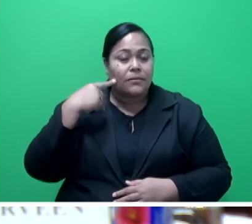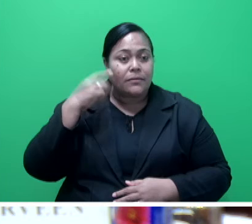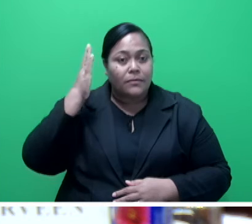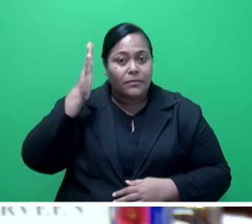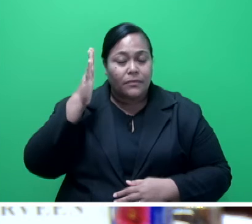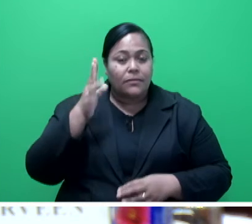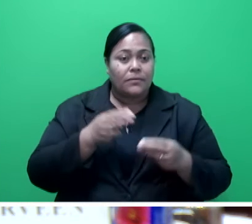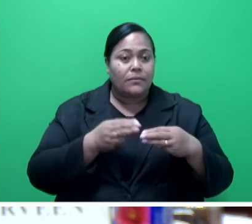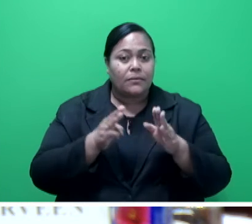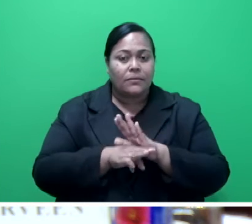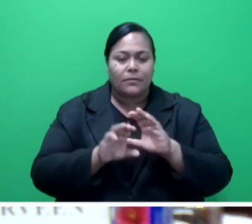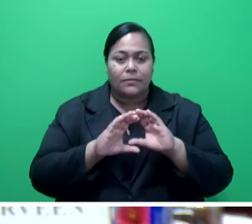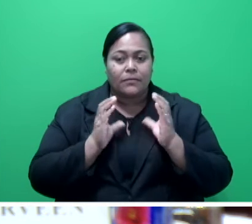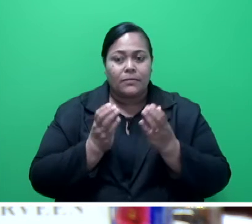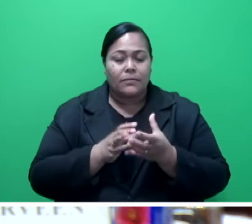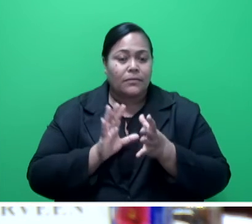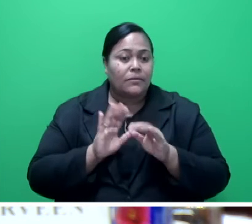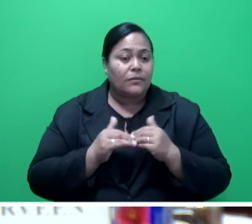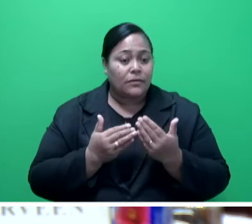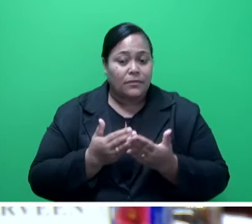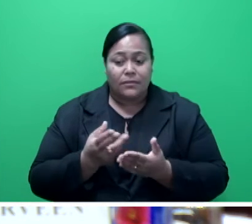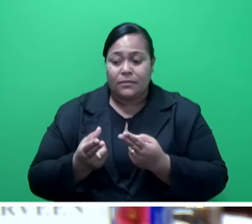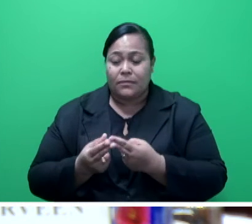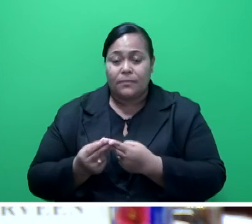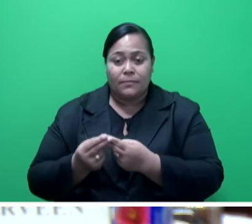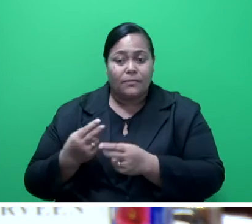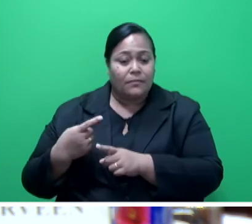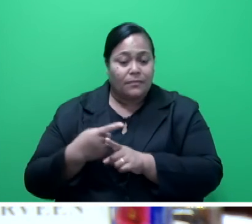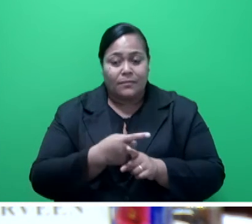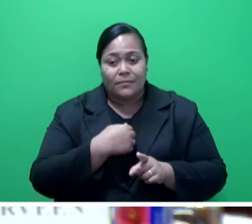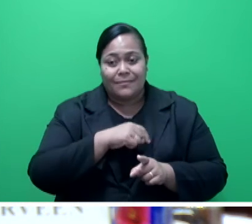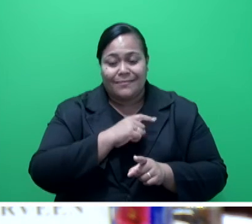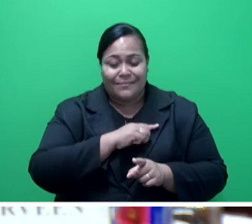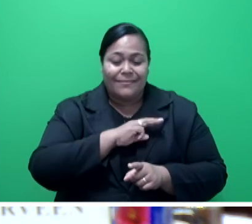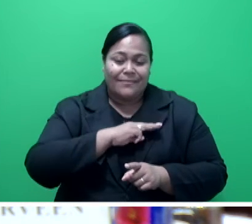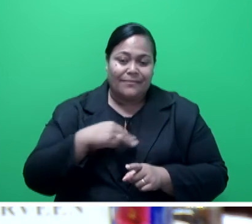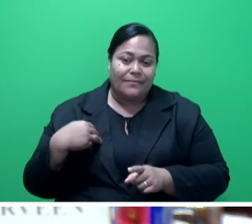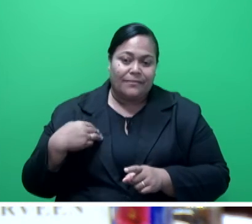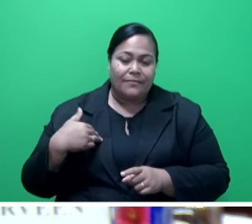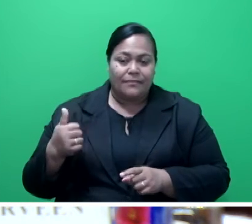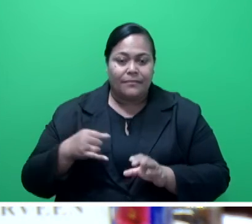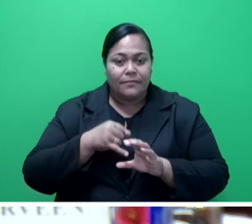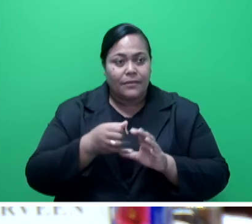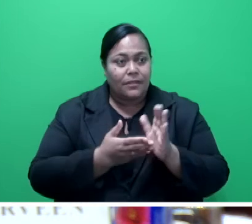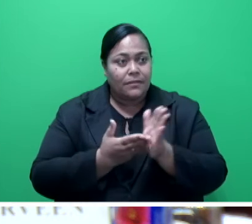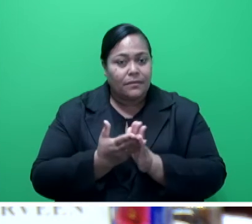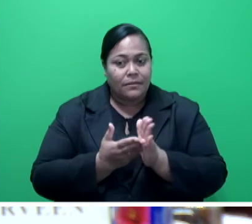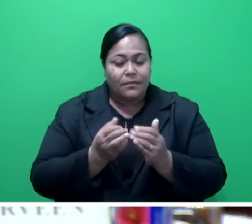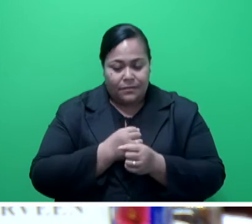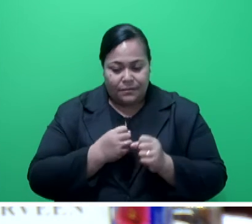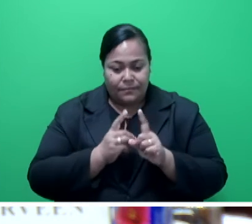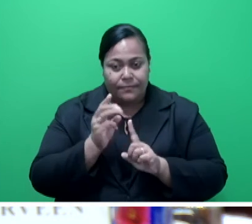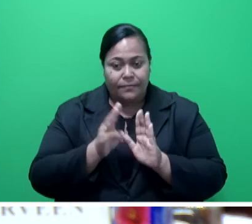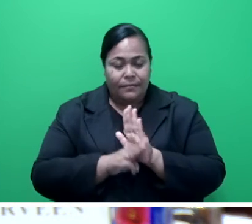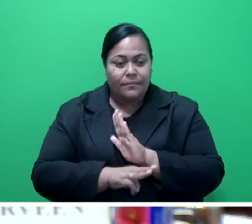committees, together with the guidance of Ministry of Health and Medical Services, and with our development partners,